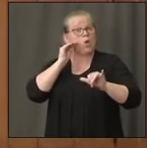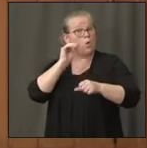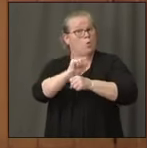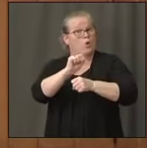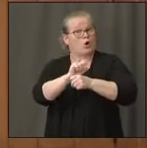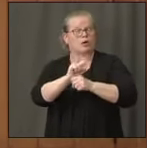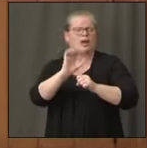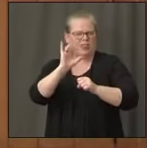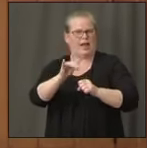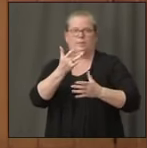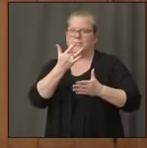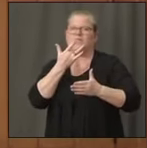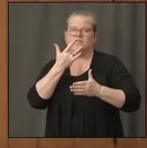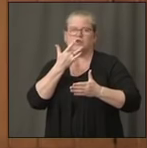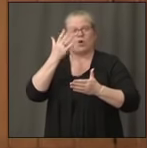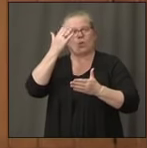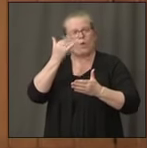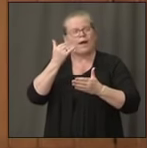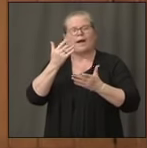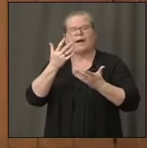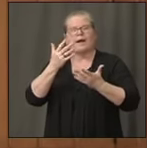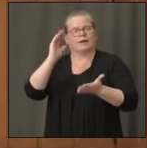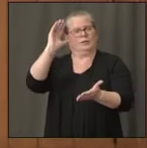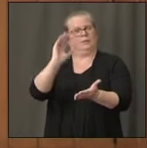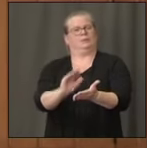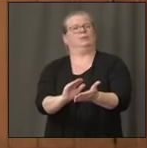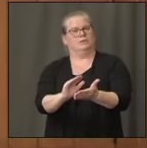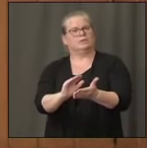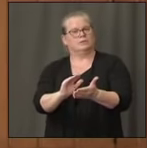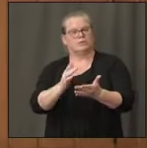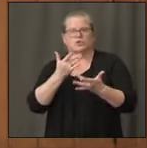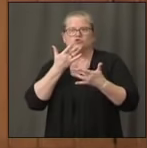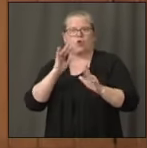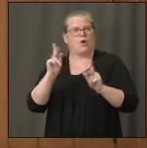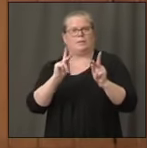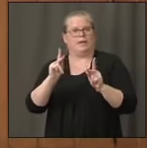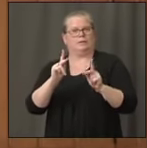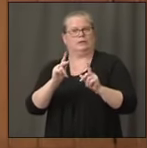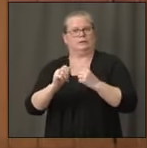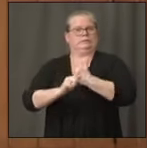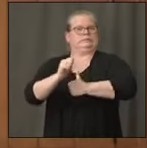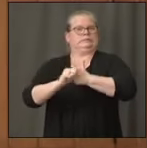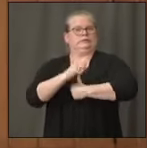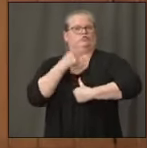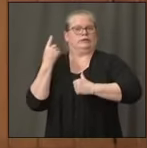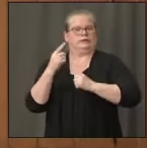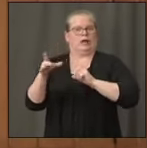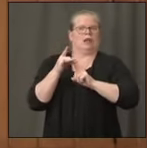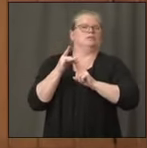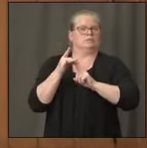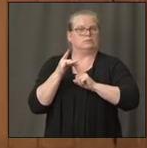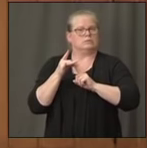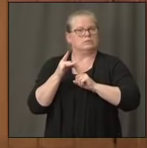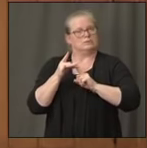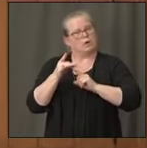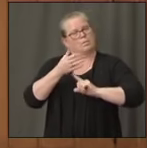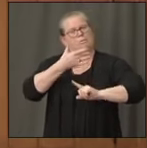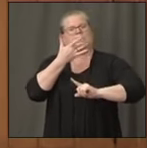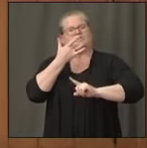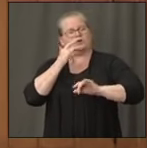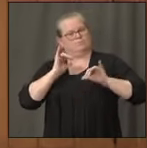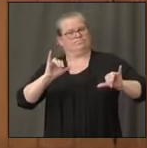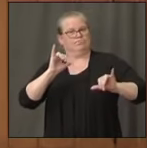We'd like to keep the risk as low as possible through telecommuting. And we've enabled a substantial amount of telecommuting over the last several months. Where there